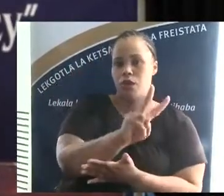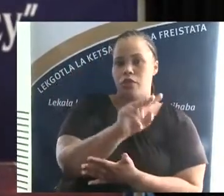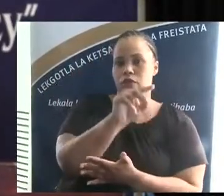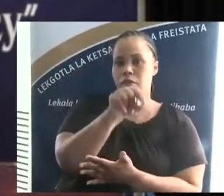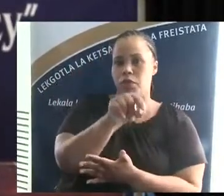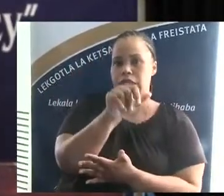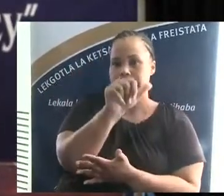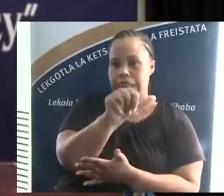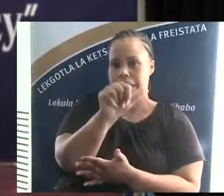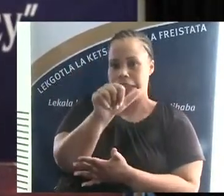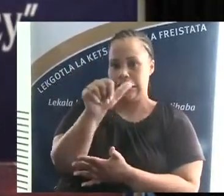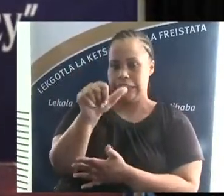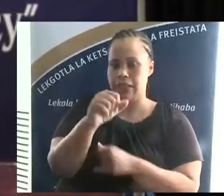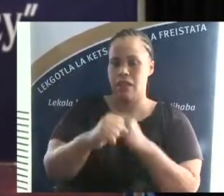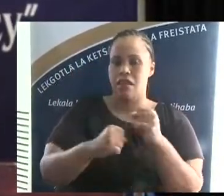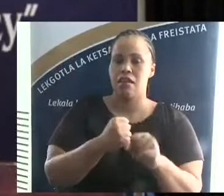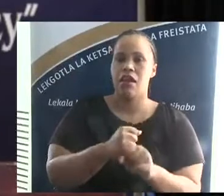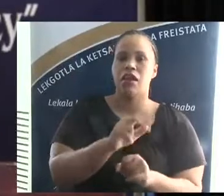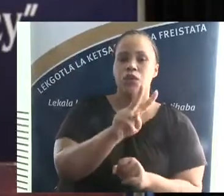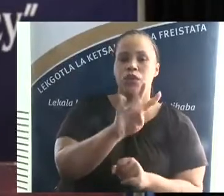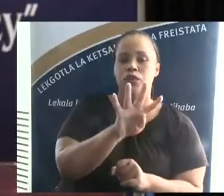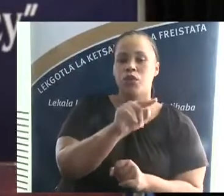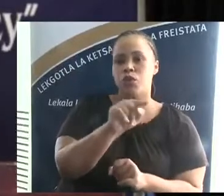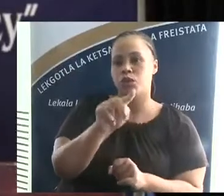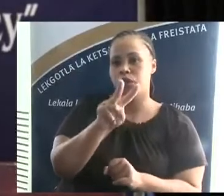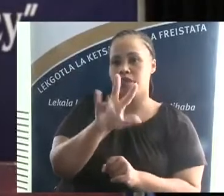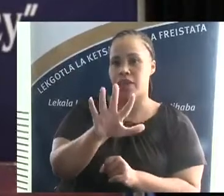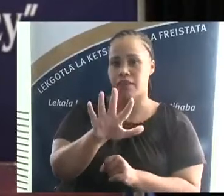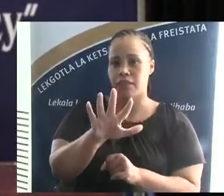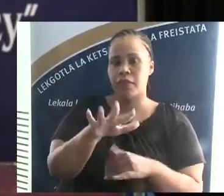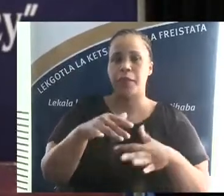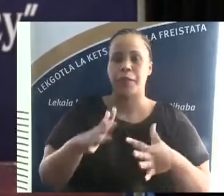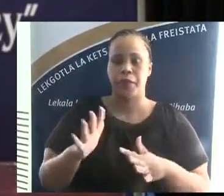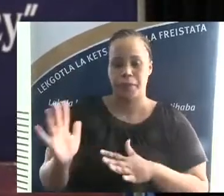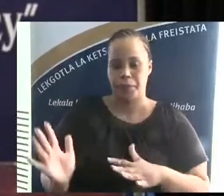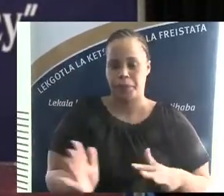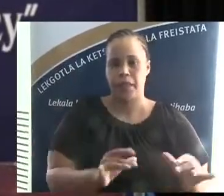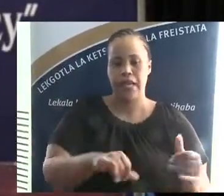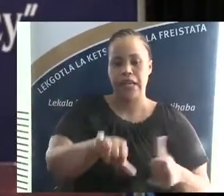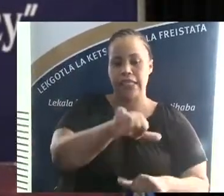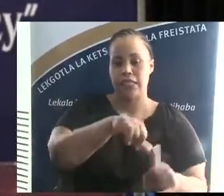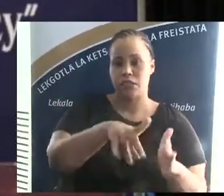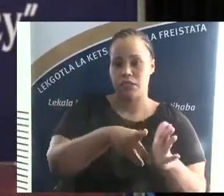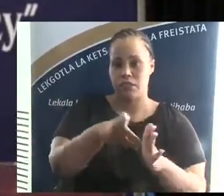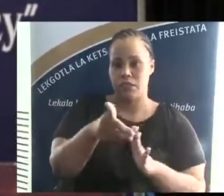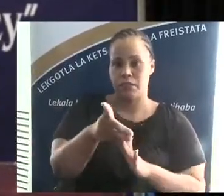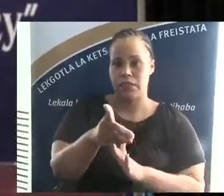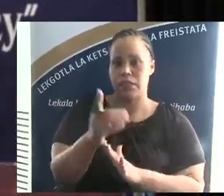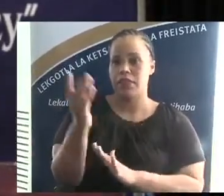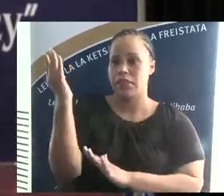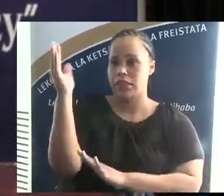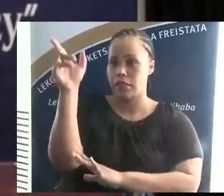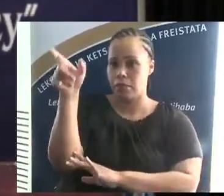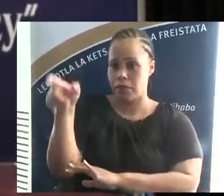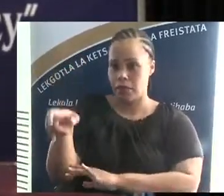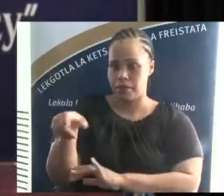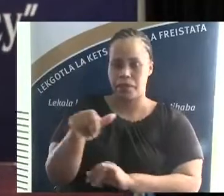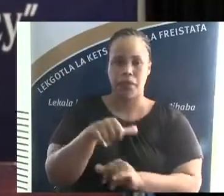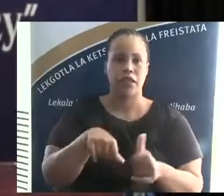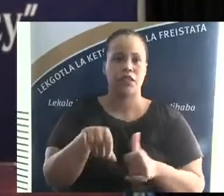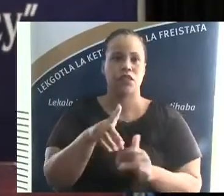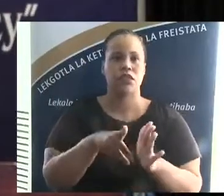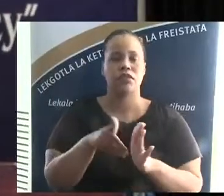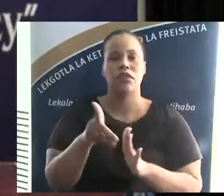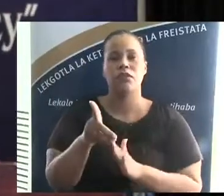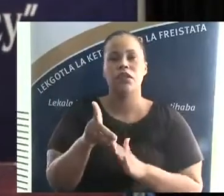the 24-25 financial years. On social development, Madam Speaker, social development